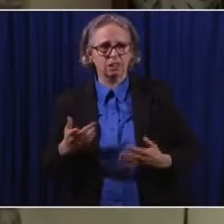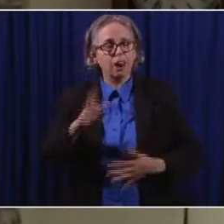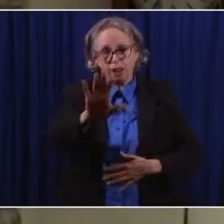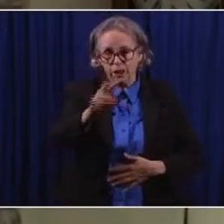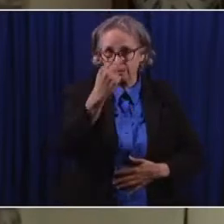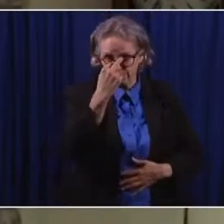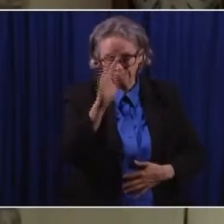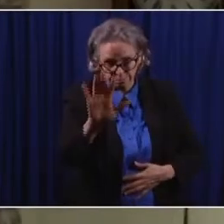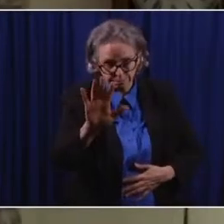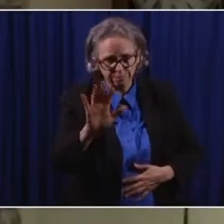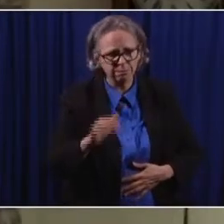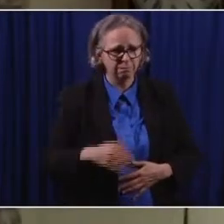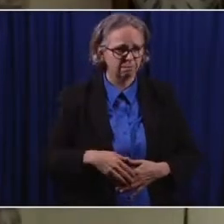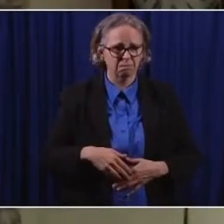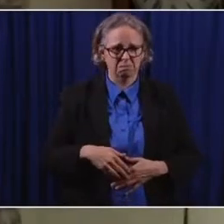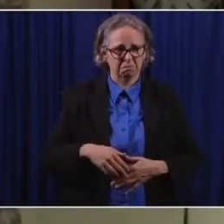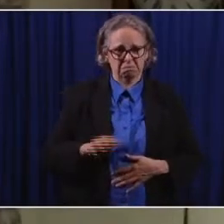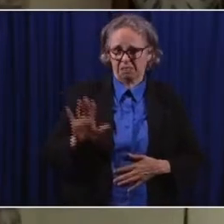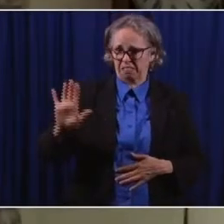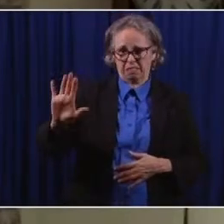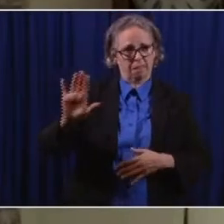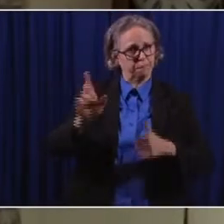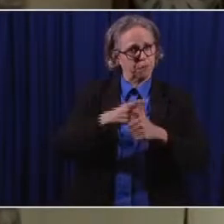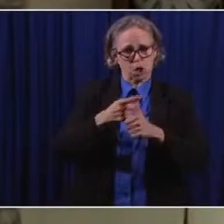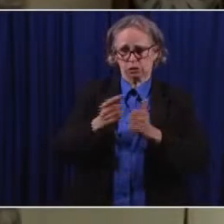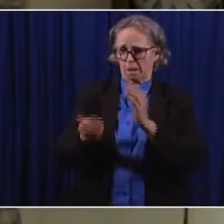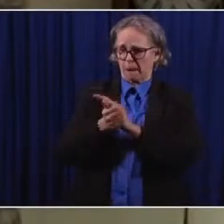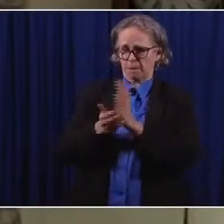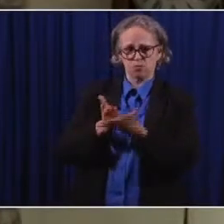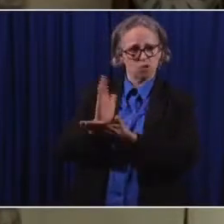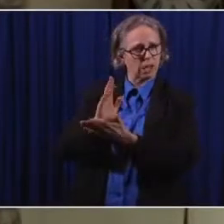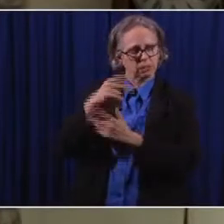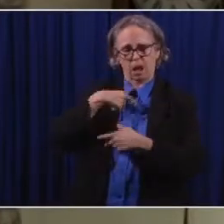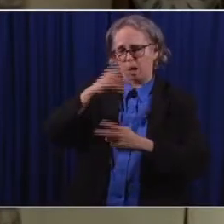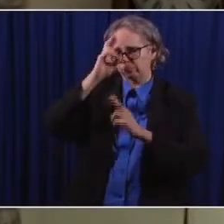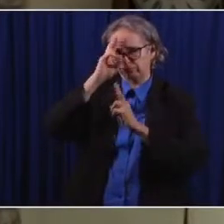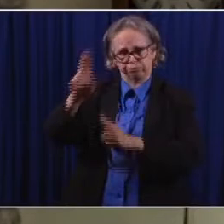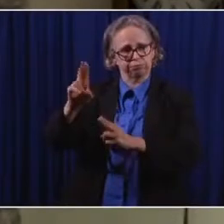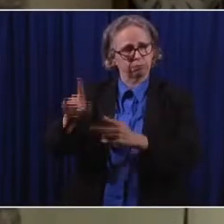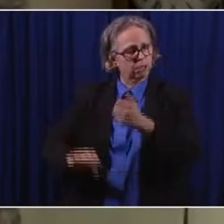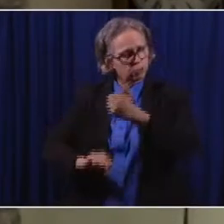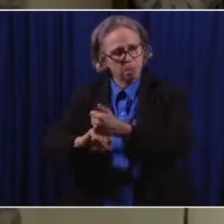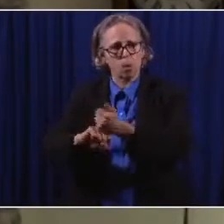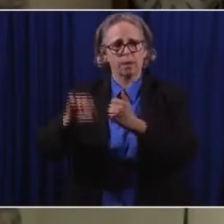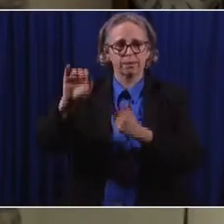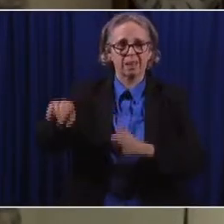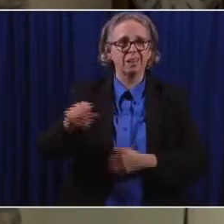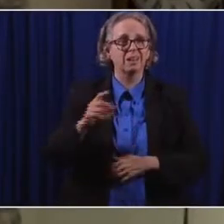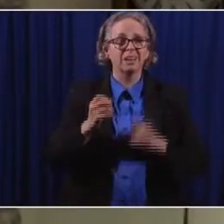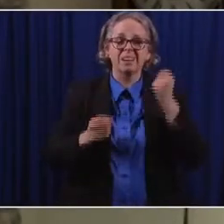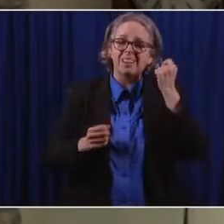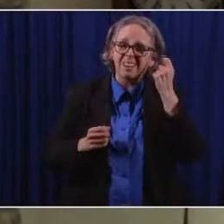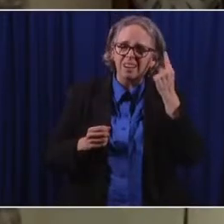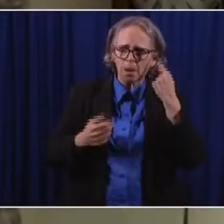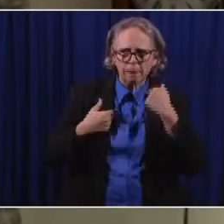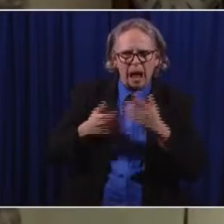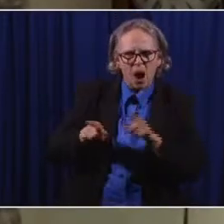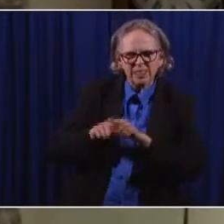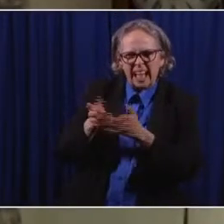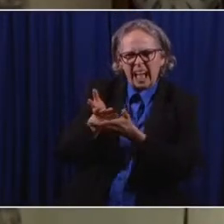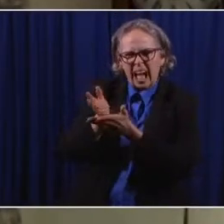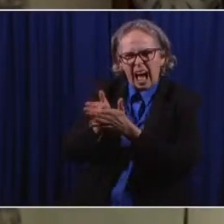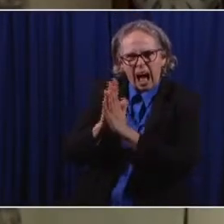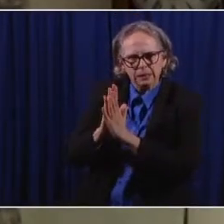this is an exercise of First Amendment. Now, at the same time, we said, please, please, please wear a mask. Keep a